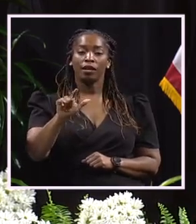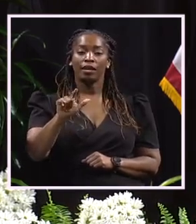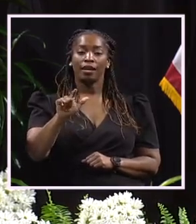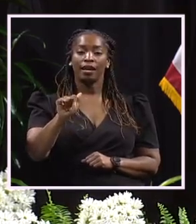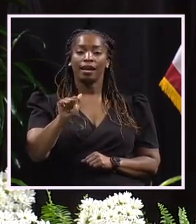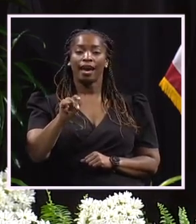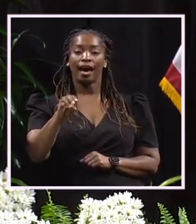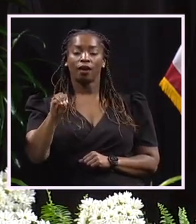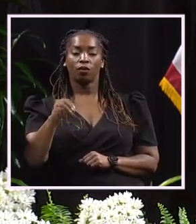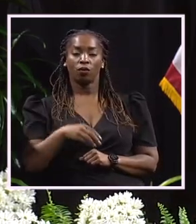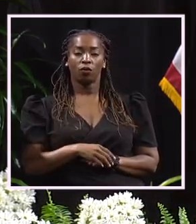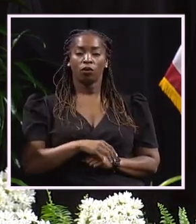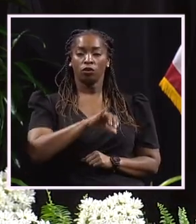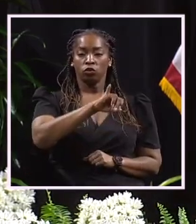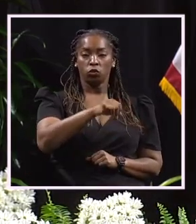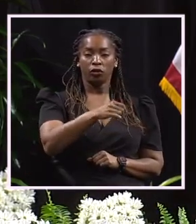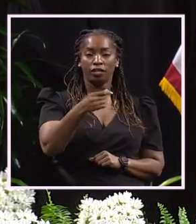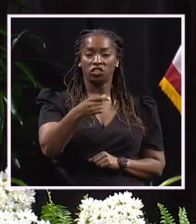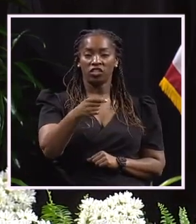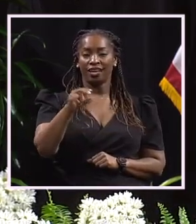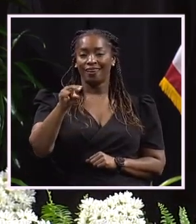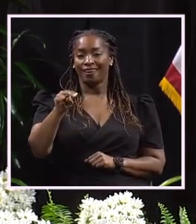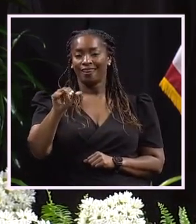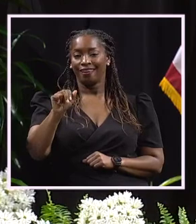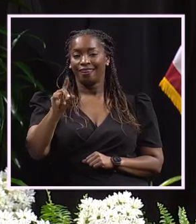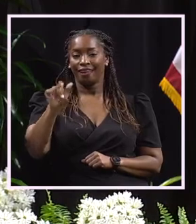Julian G. Nava.